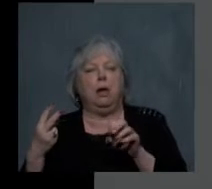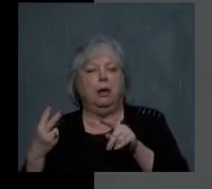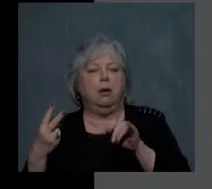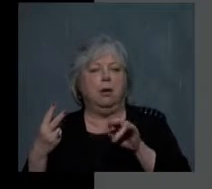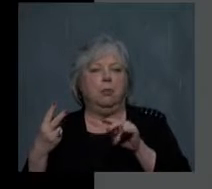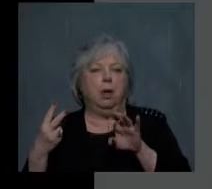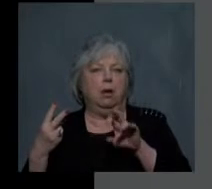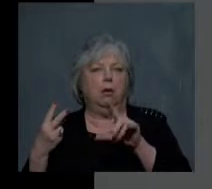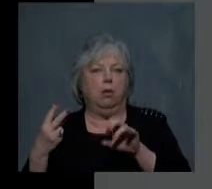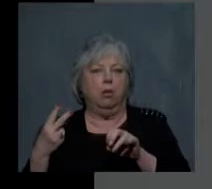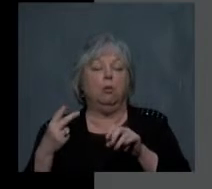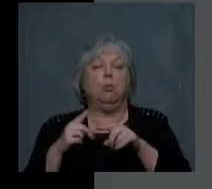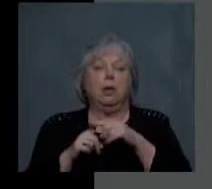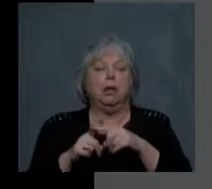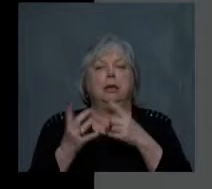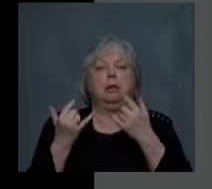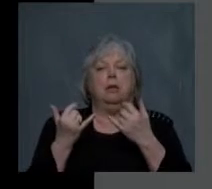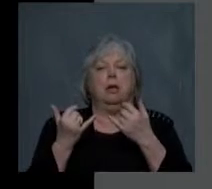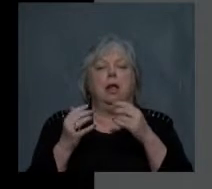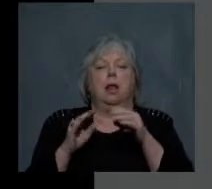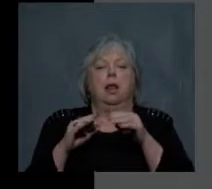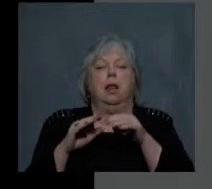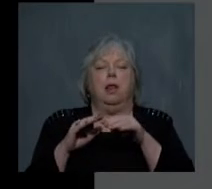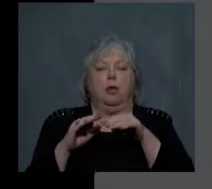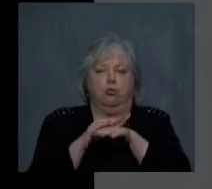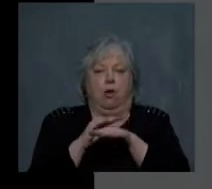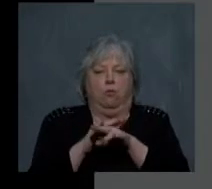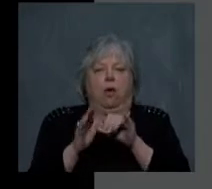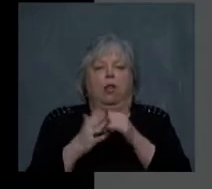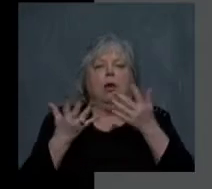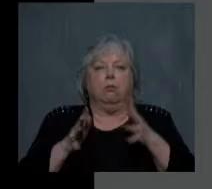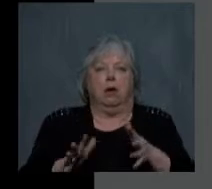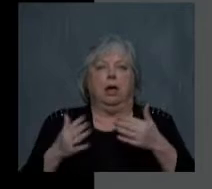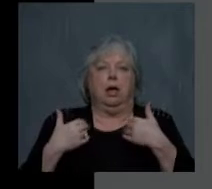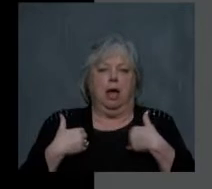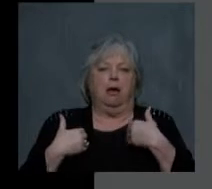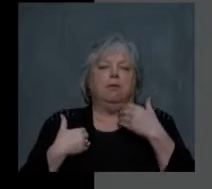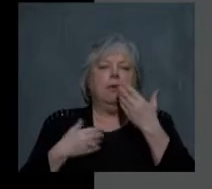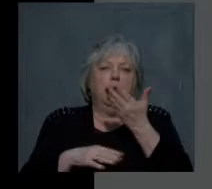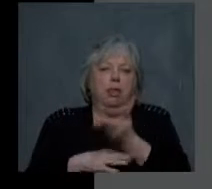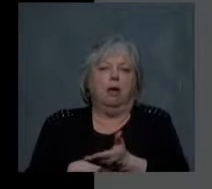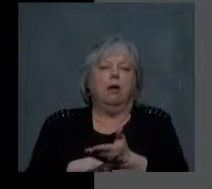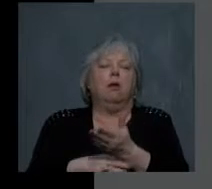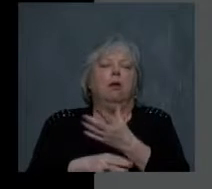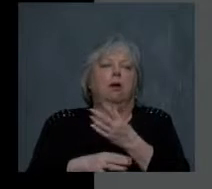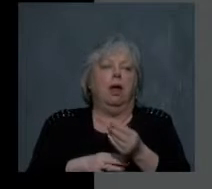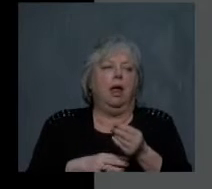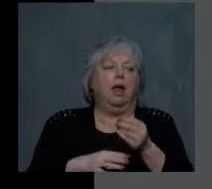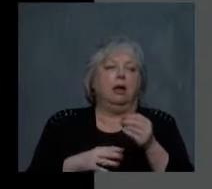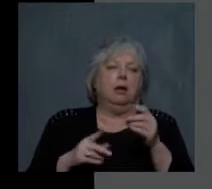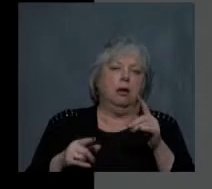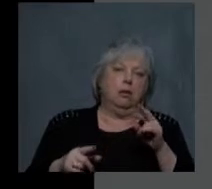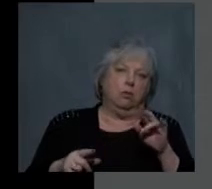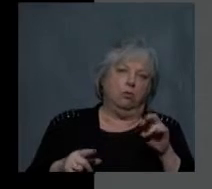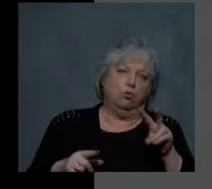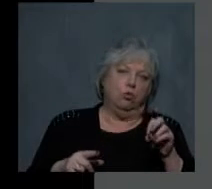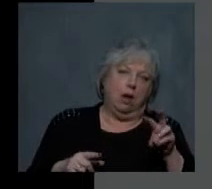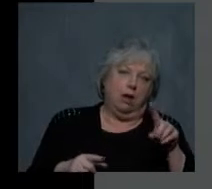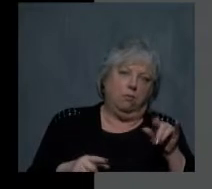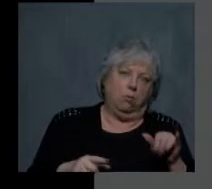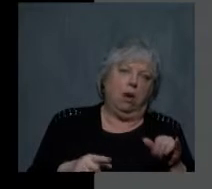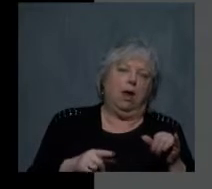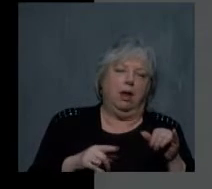in addition to the existing driveway that served the previous single-family home, and then the driveway that's serving the 2 new that you